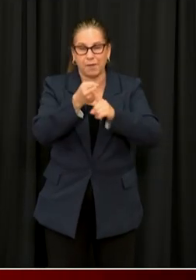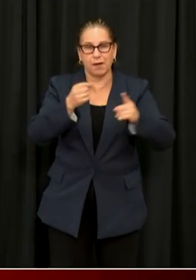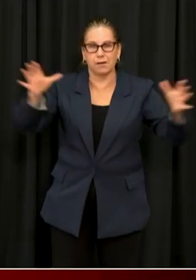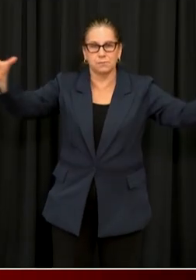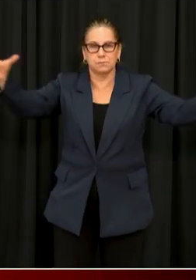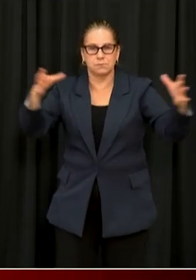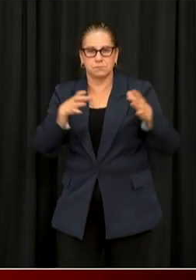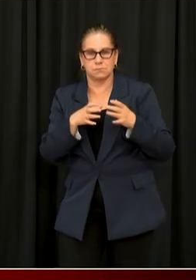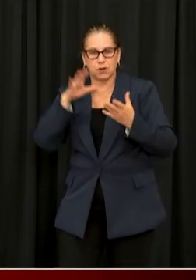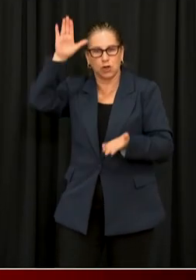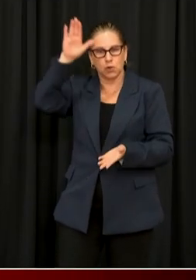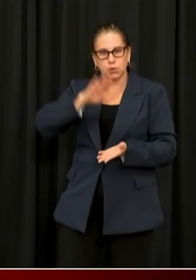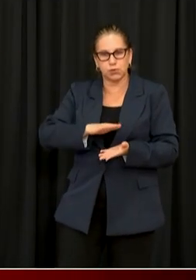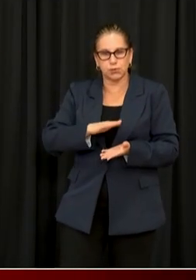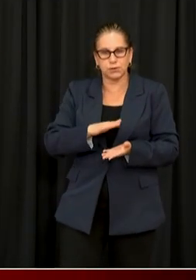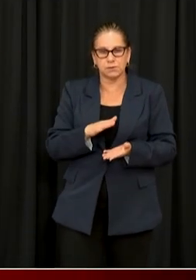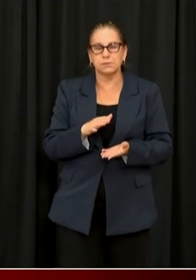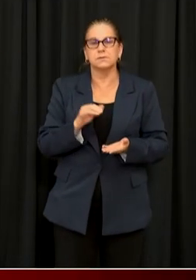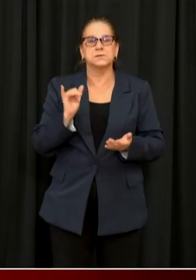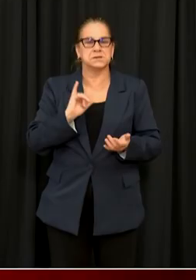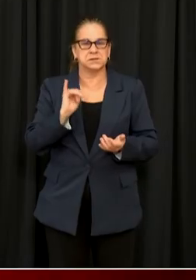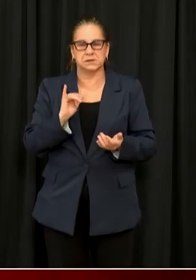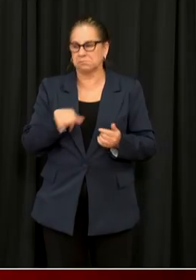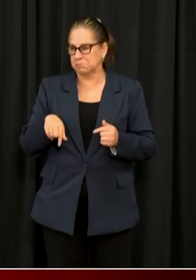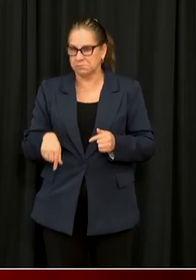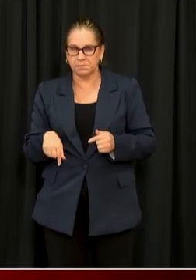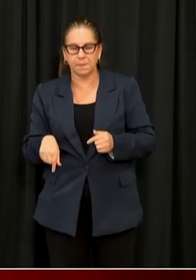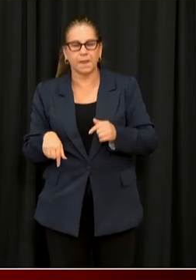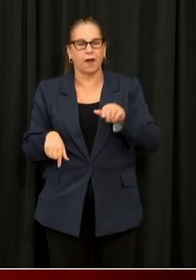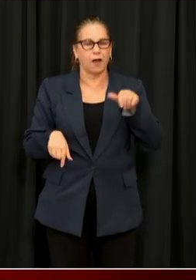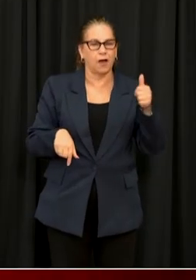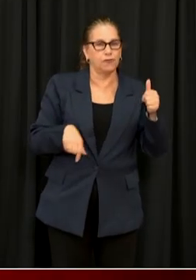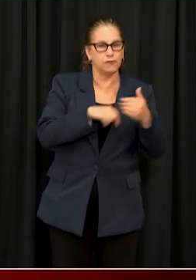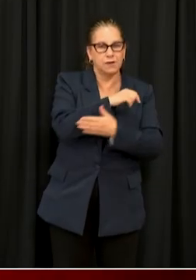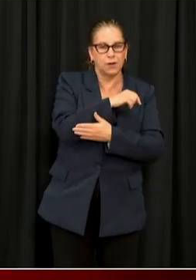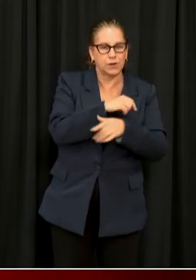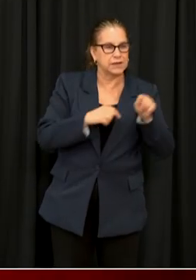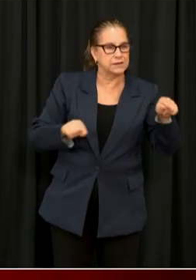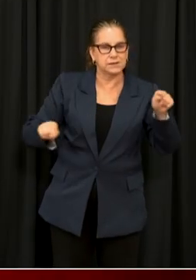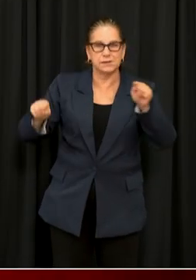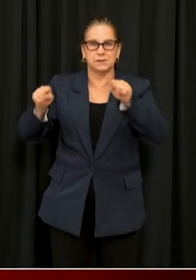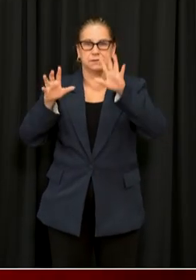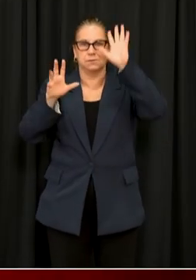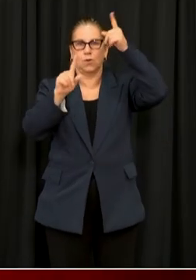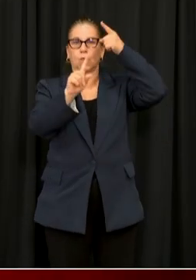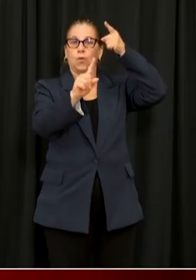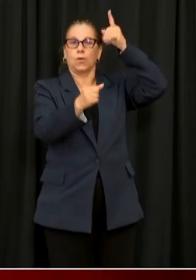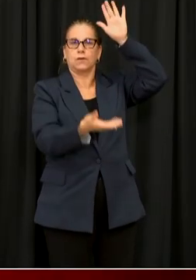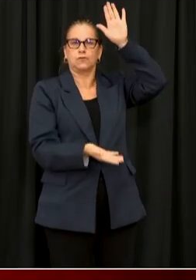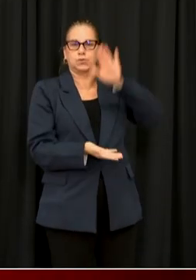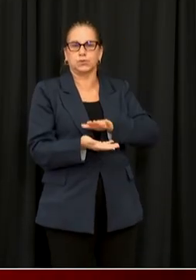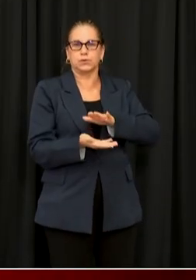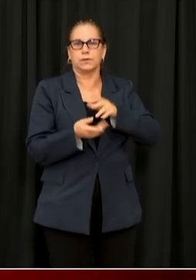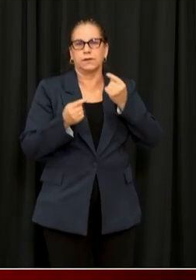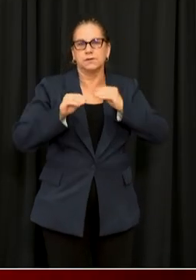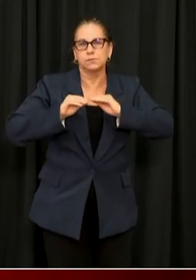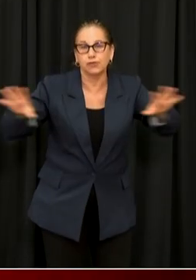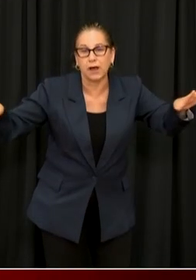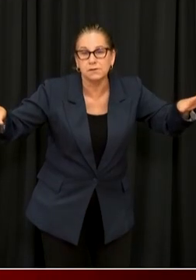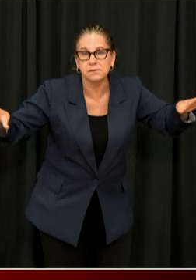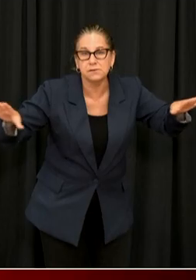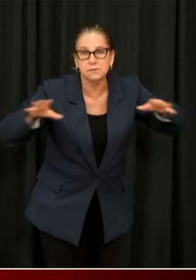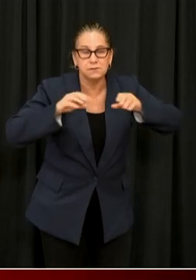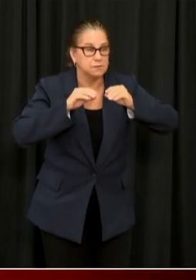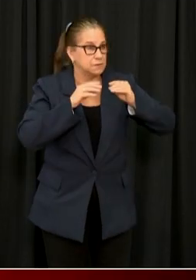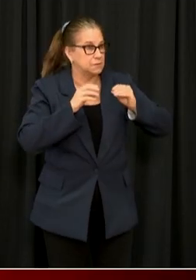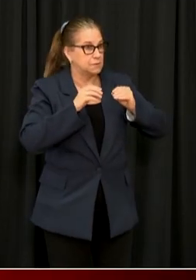this is what's going to help us decrease rates of transmission in the District of Columbia. And so now we want to have Malachi